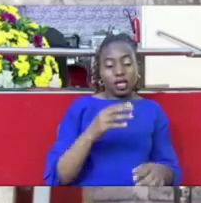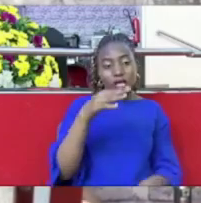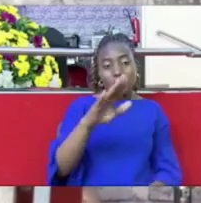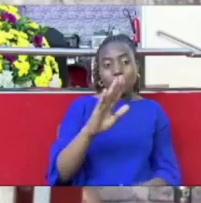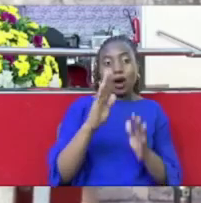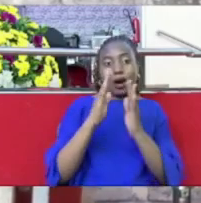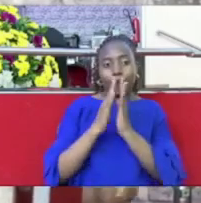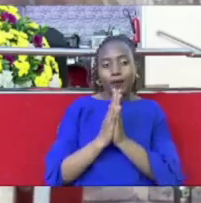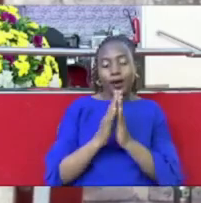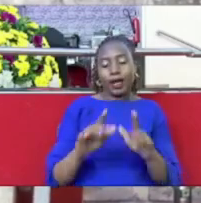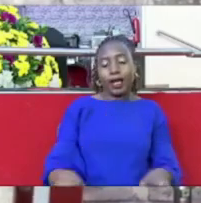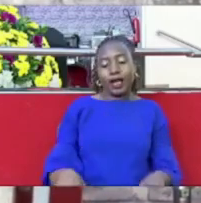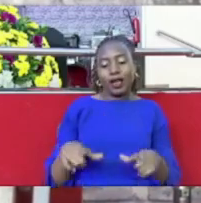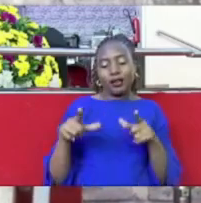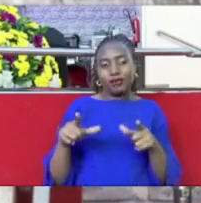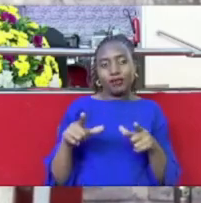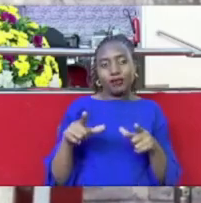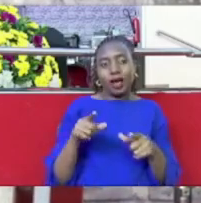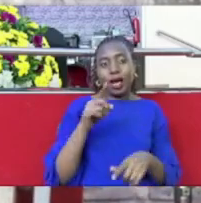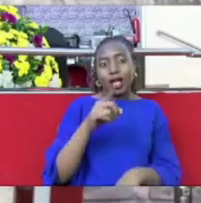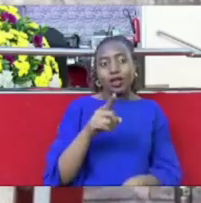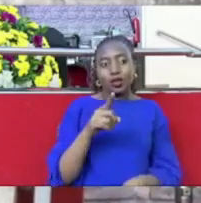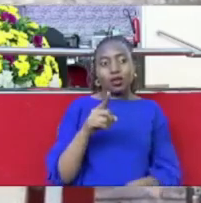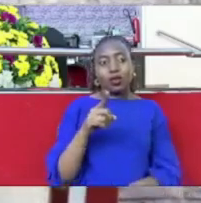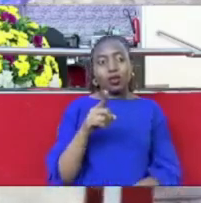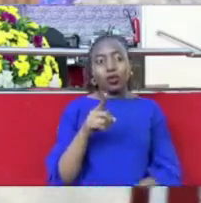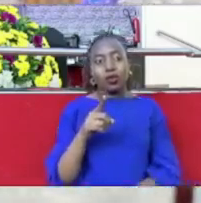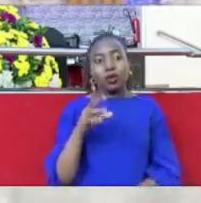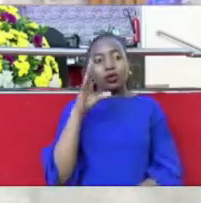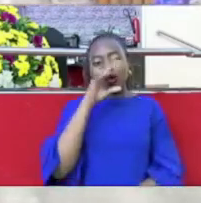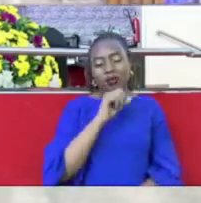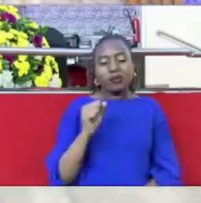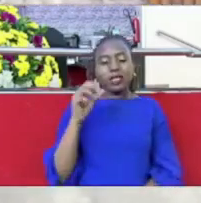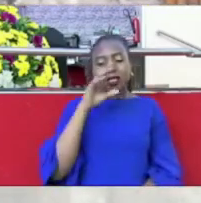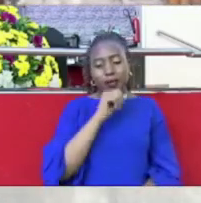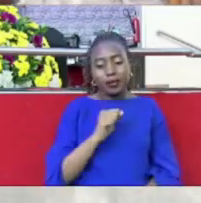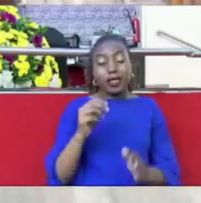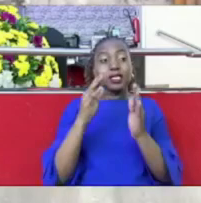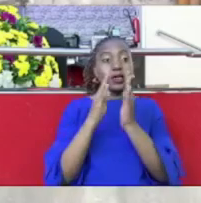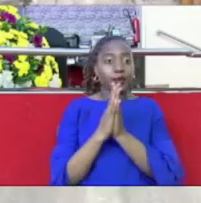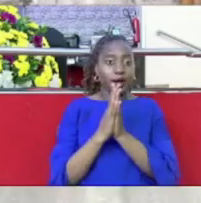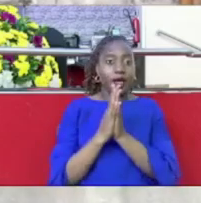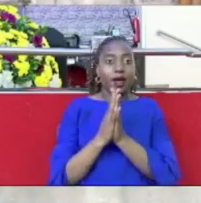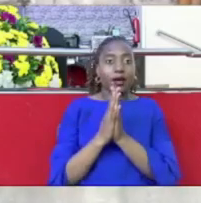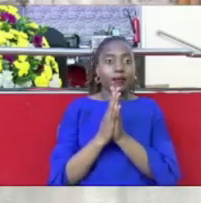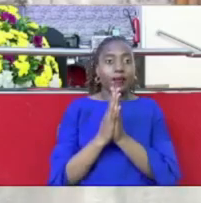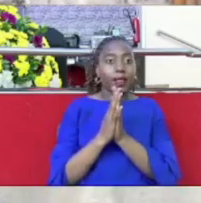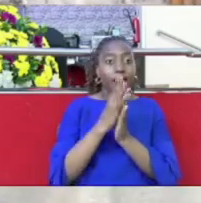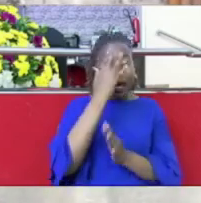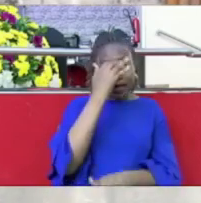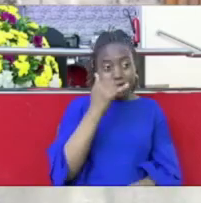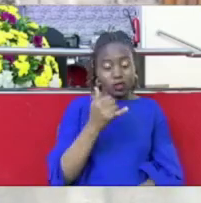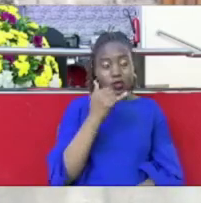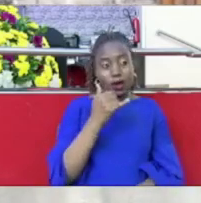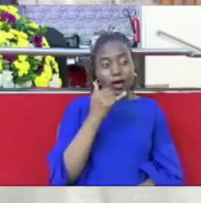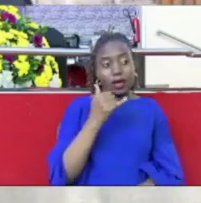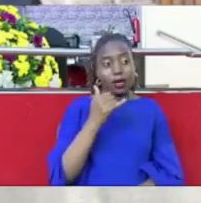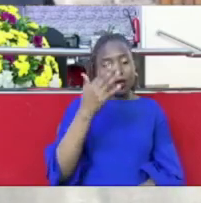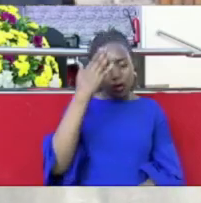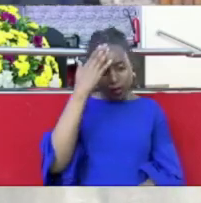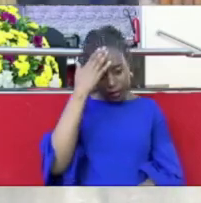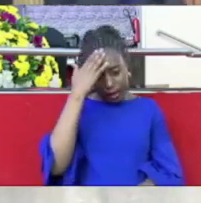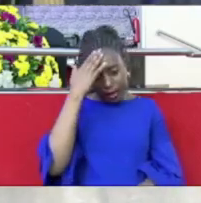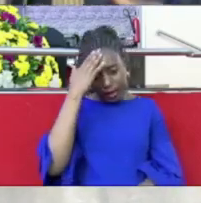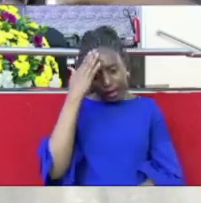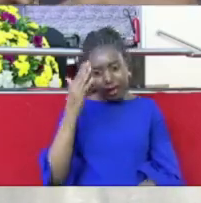prayer. Utakosa ladha ya maombi. One reason why on Monday we don't see as many people as we are today in sababu prayer. Sababu moja ambapo Jumatatu huwa